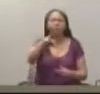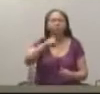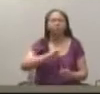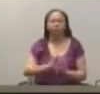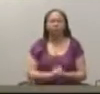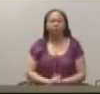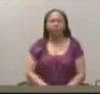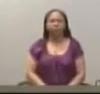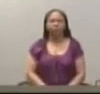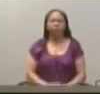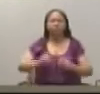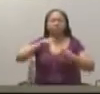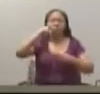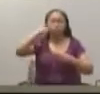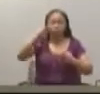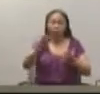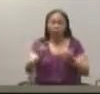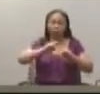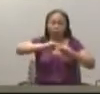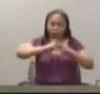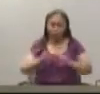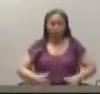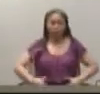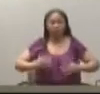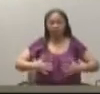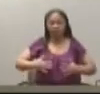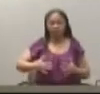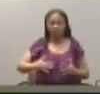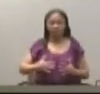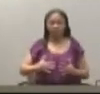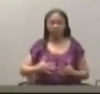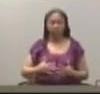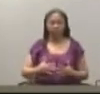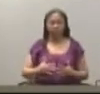life, to have a relationship?